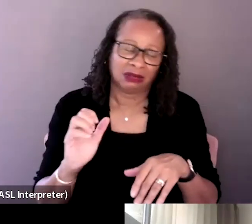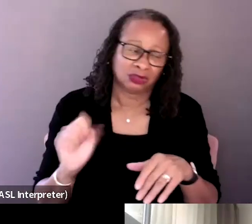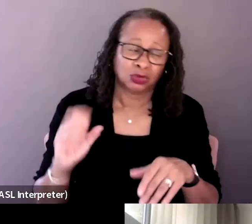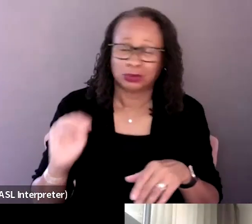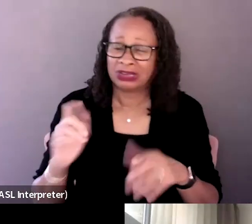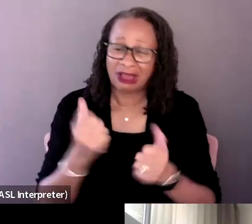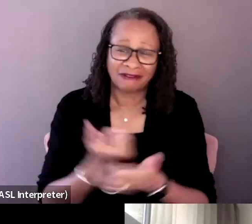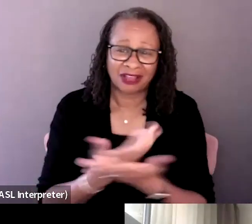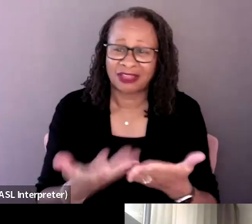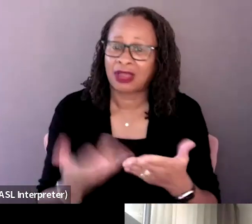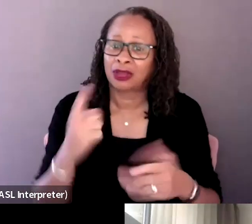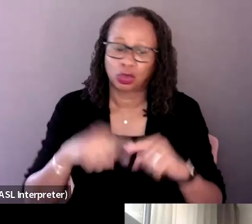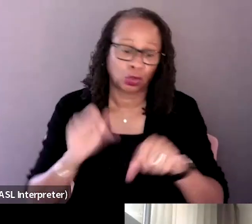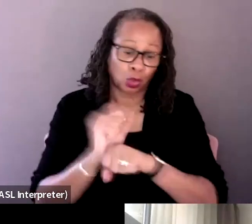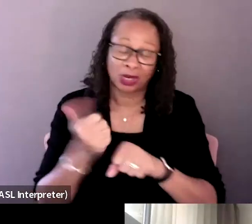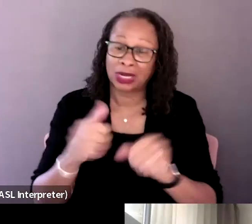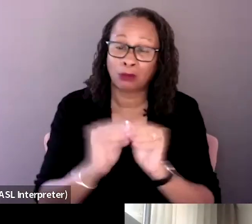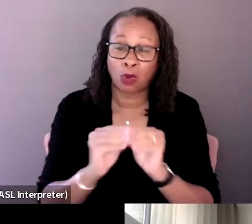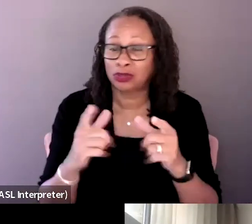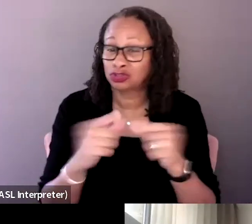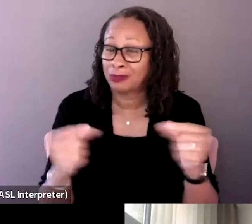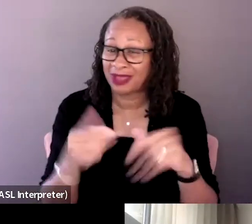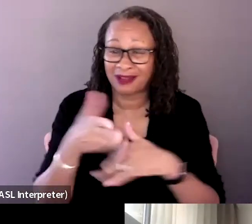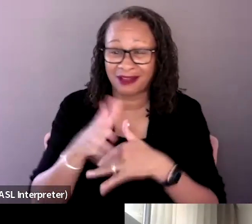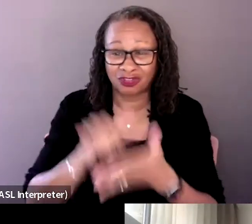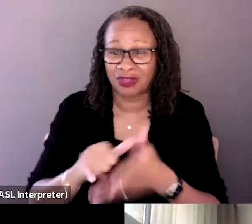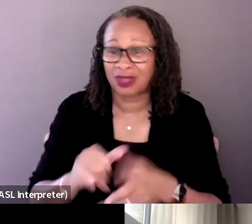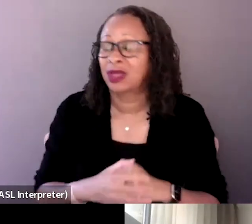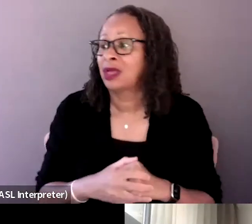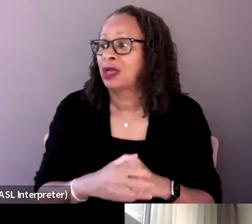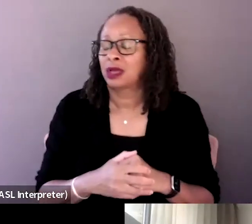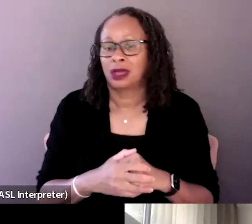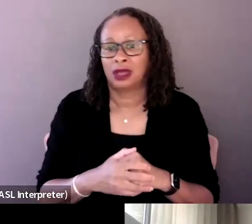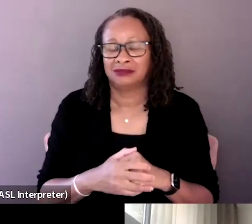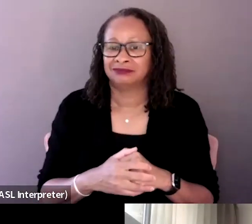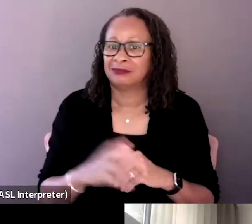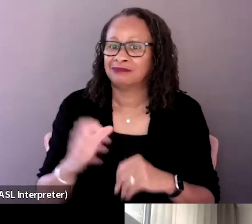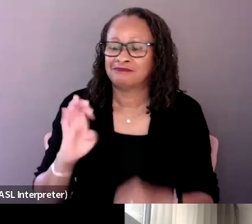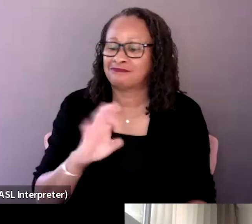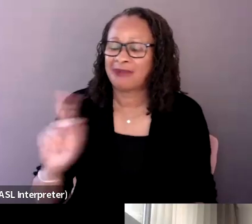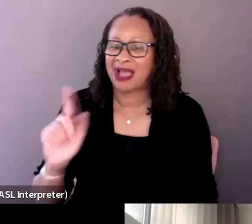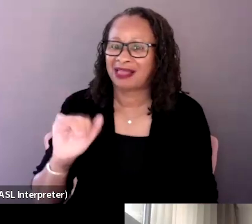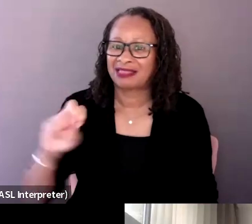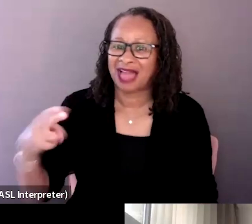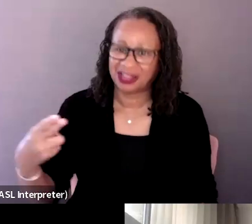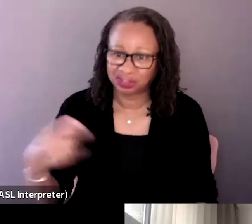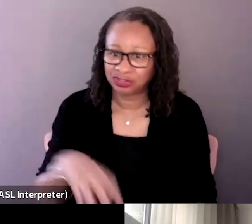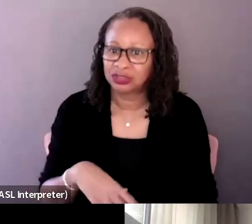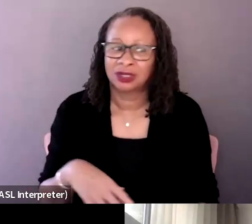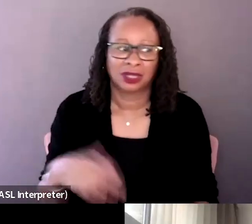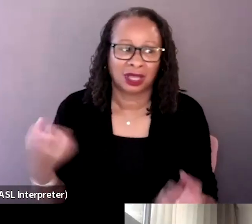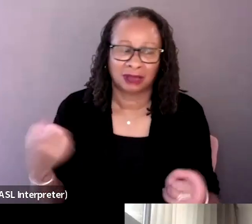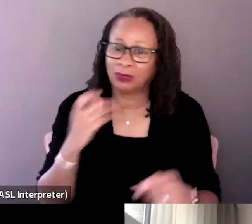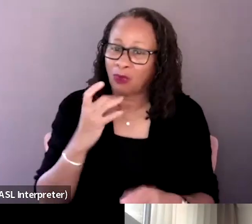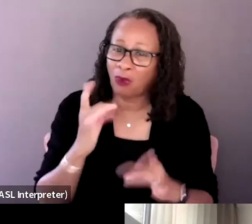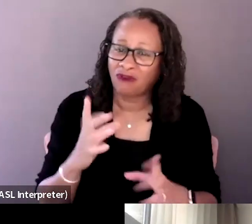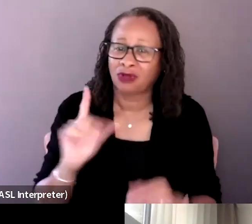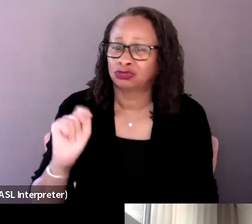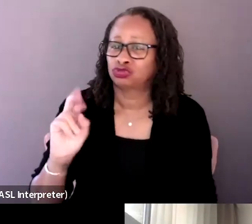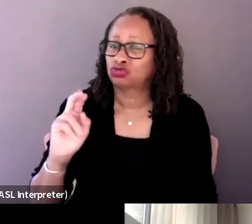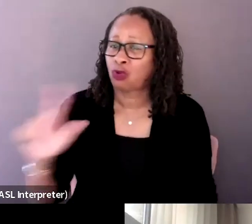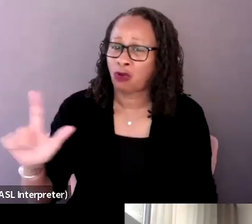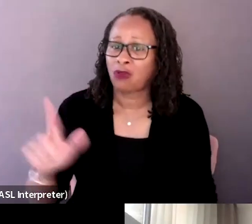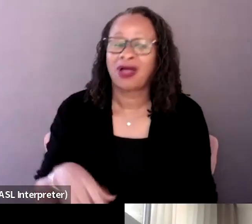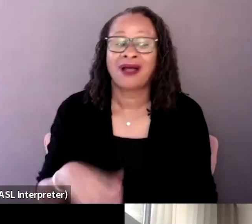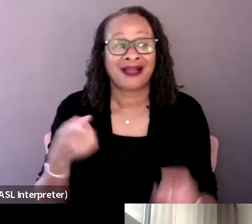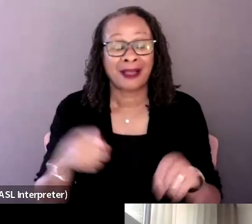work anymore in Japan. And then this Swedish journalist reached me out. At the time, she